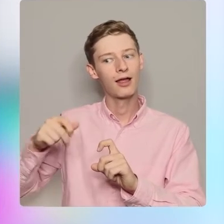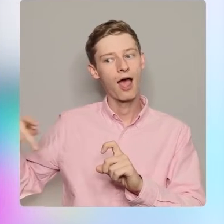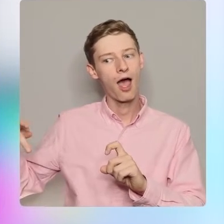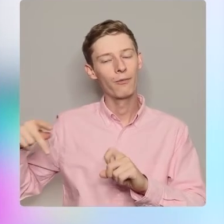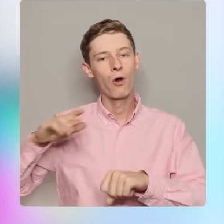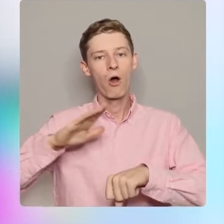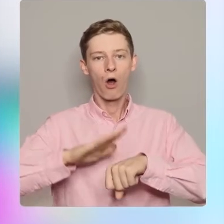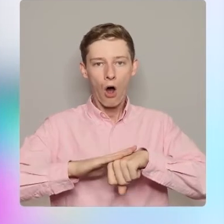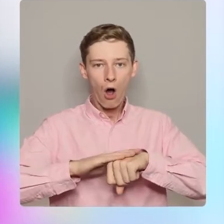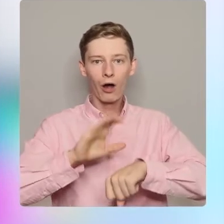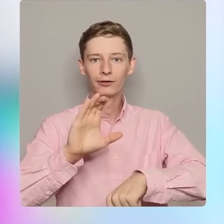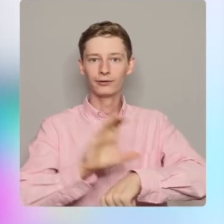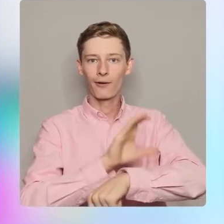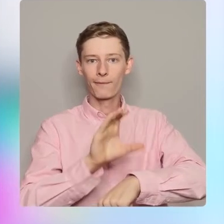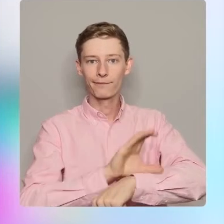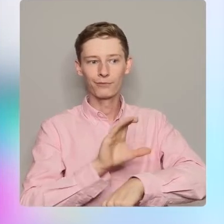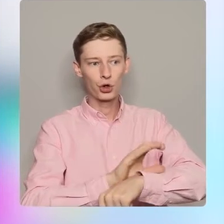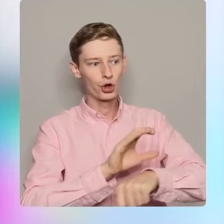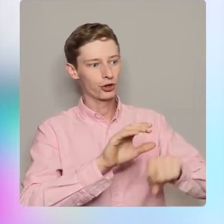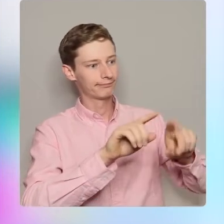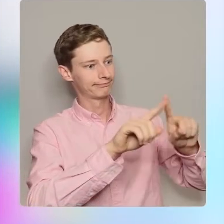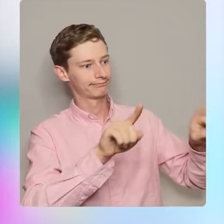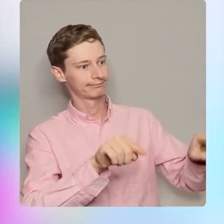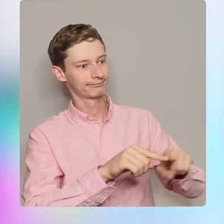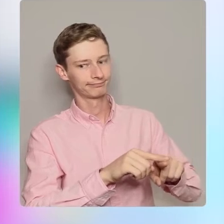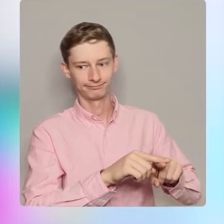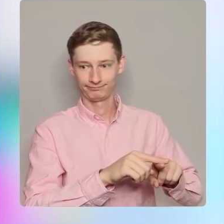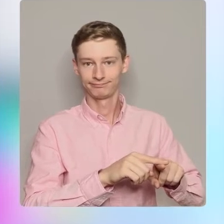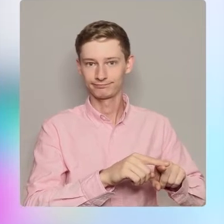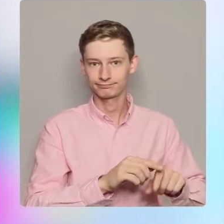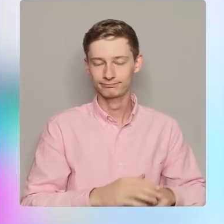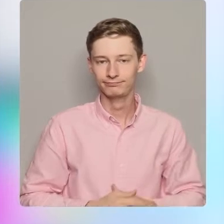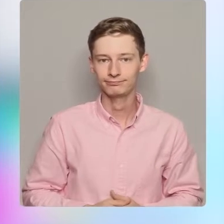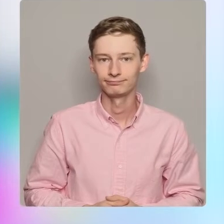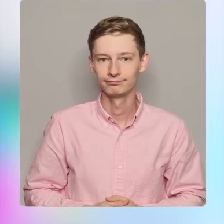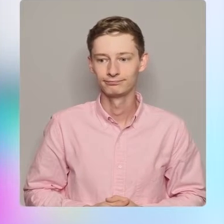day-to-day development without needing to wear your headset every time.